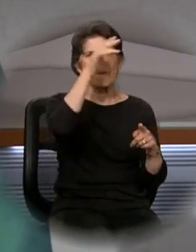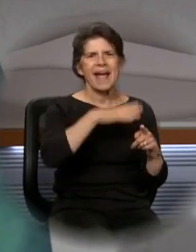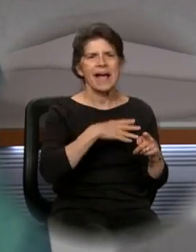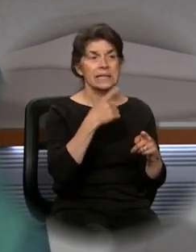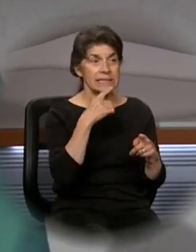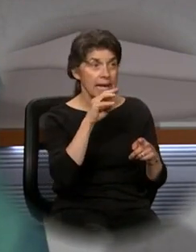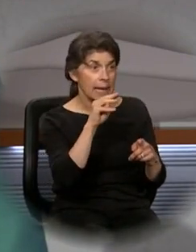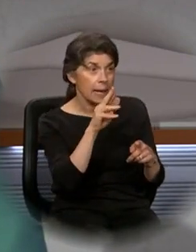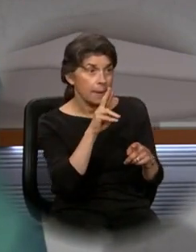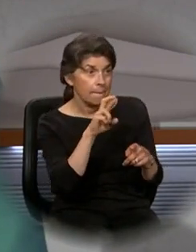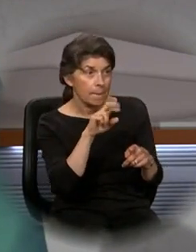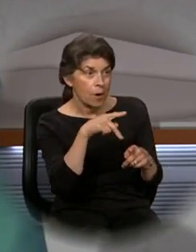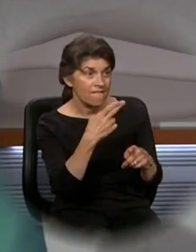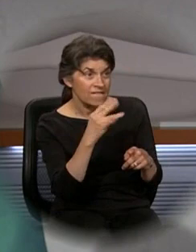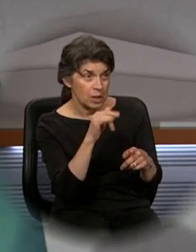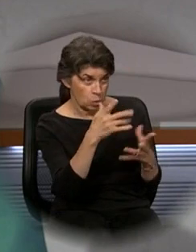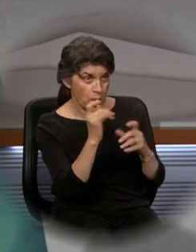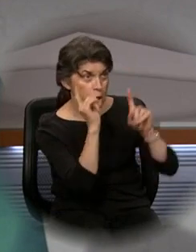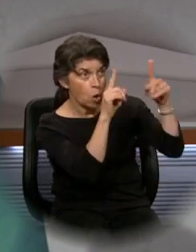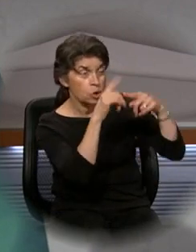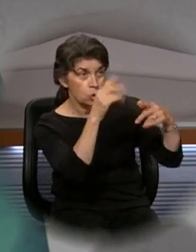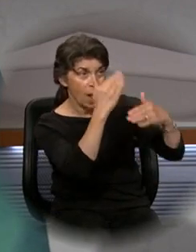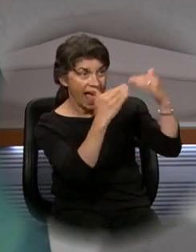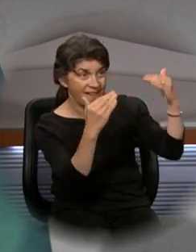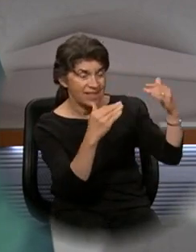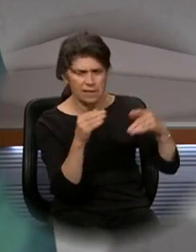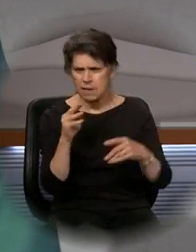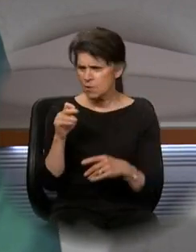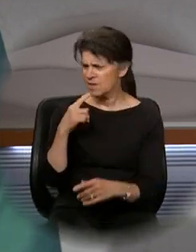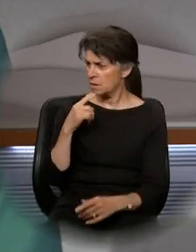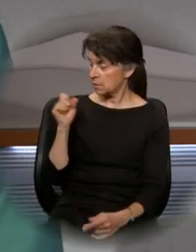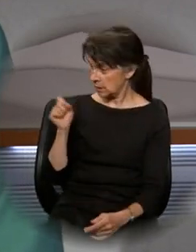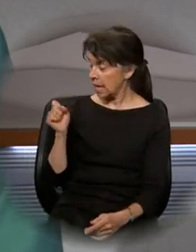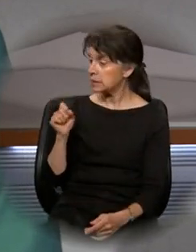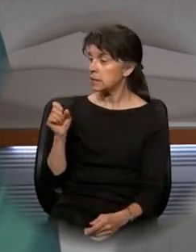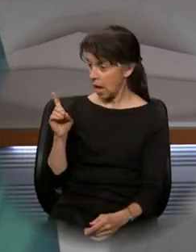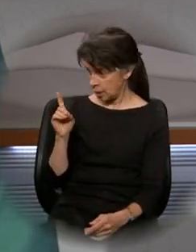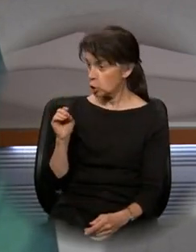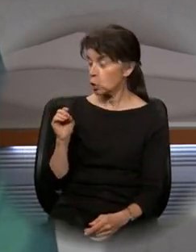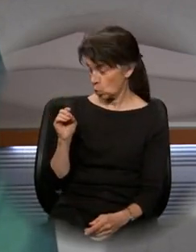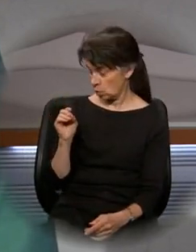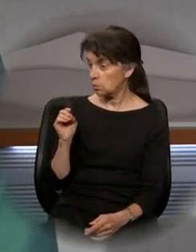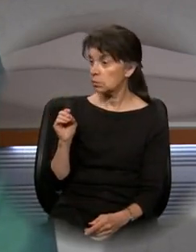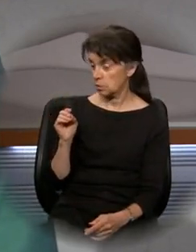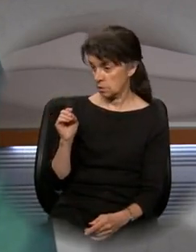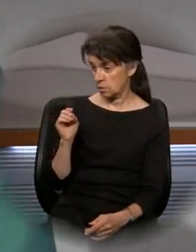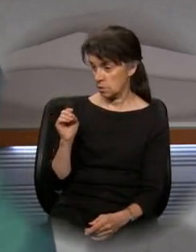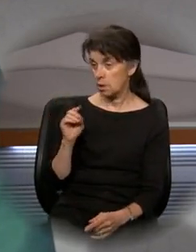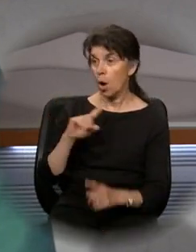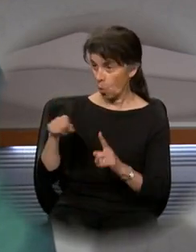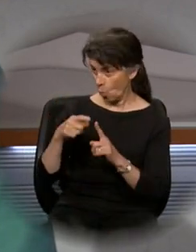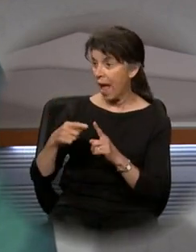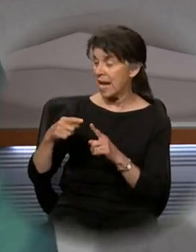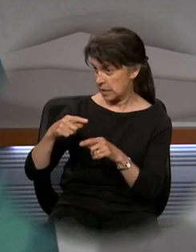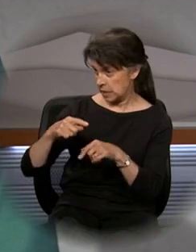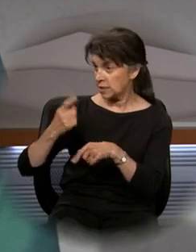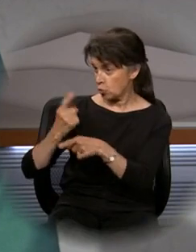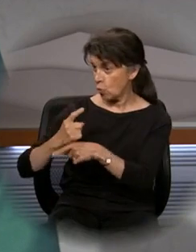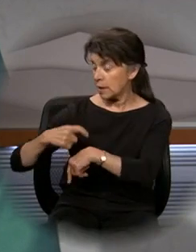you want to go to heaven? And Murphy says, Well, yes, I certainly do, when it is time.